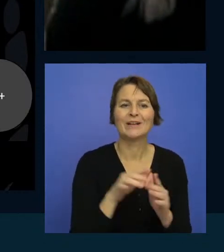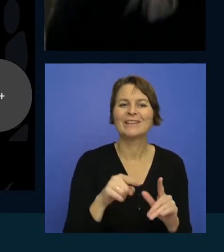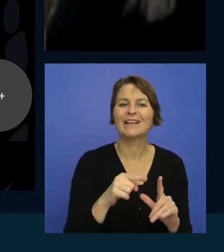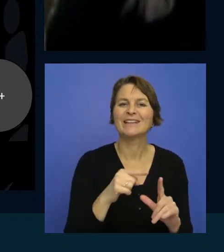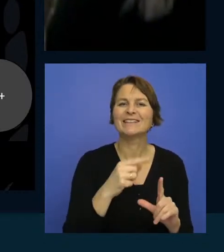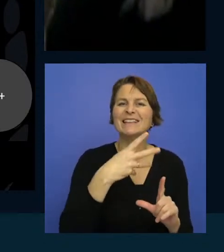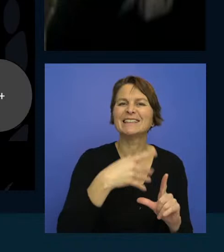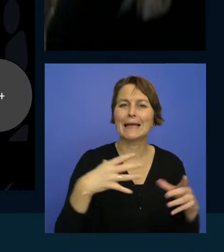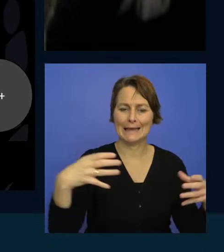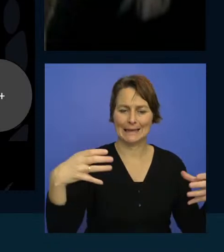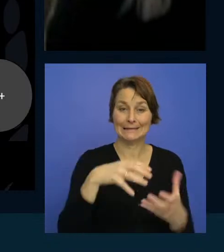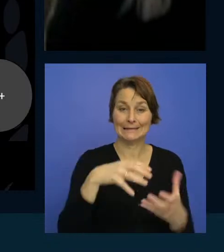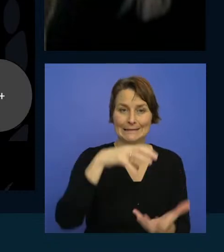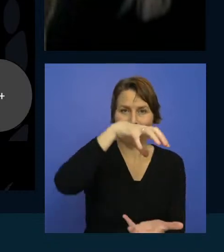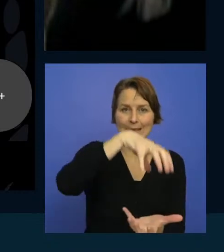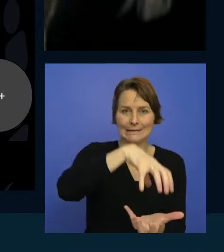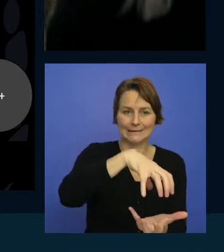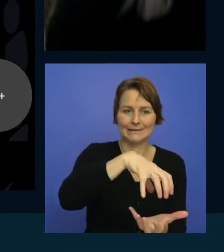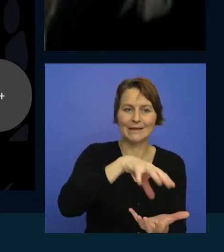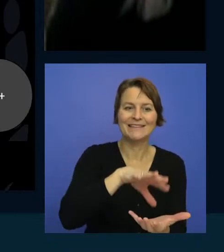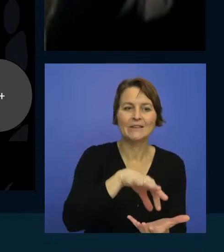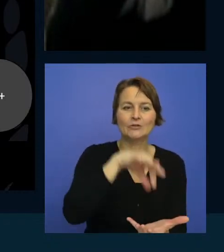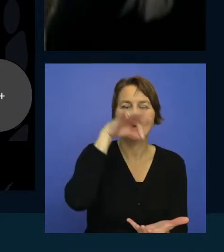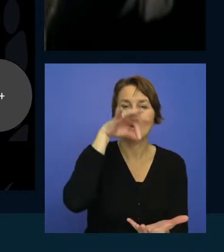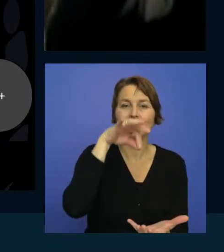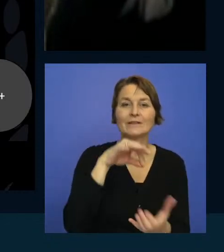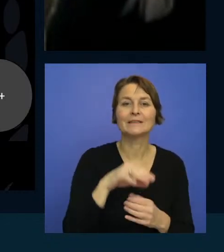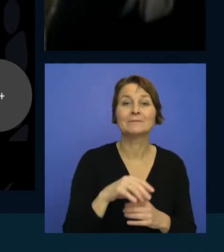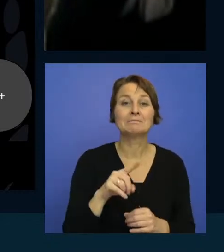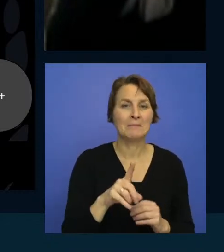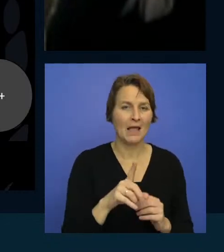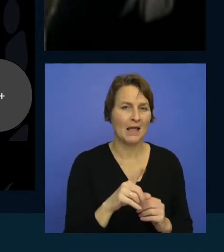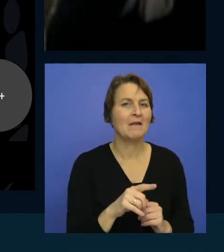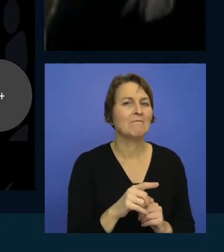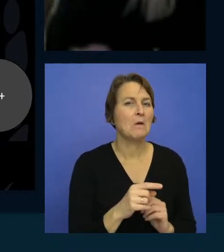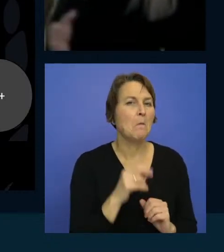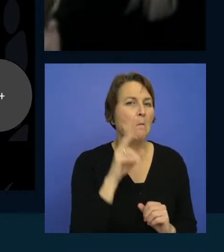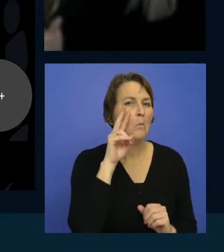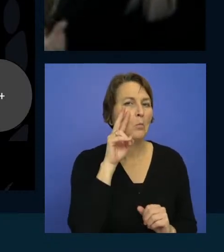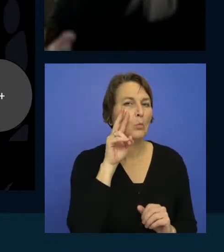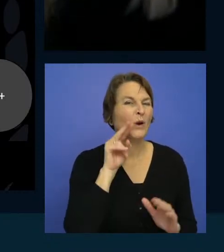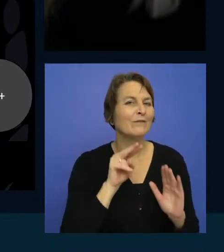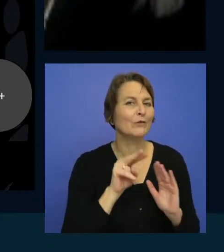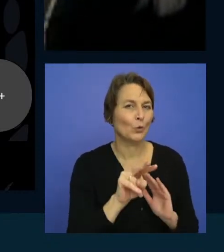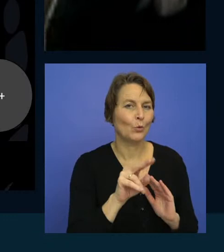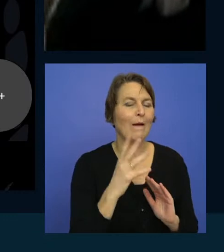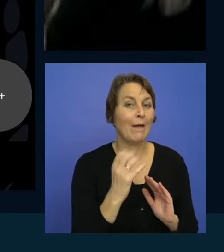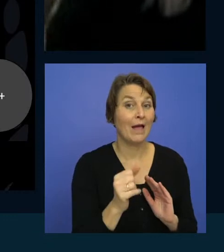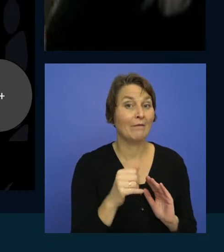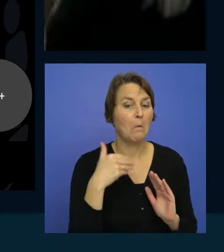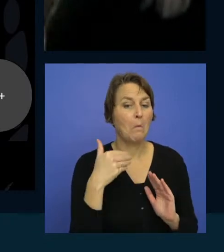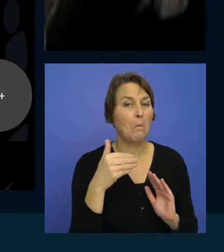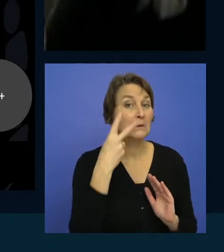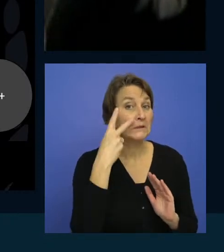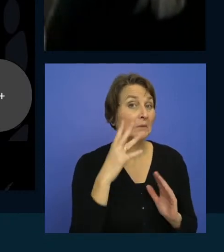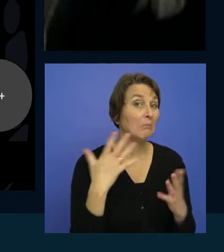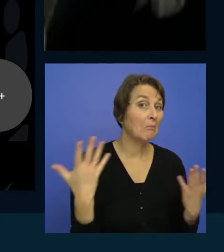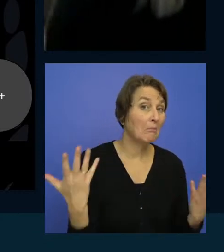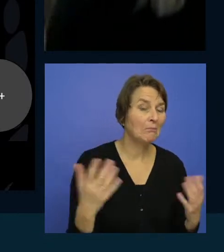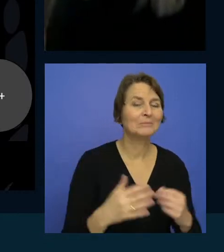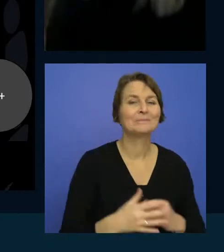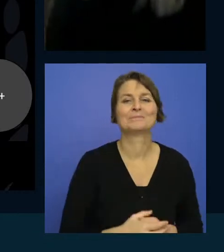have a preview that I've stolen from the Power BI team in terms of previewing that feature. So I won't be